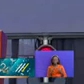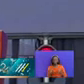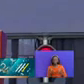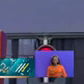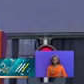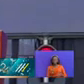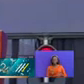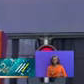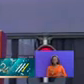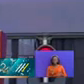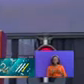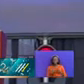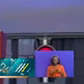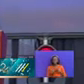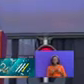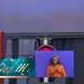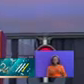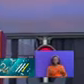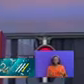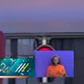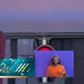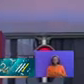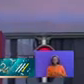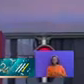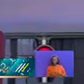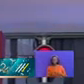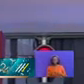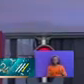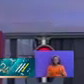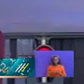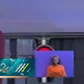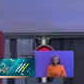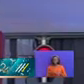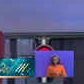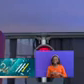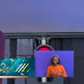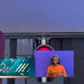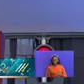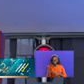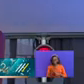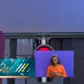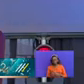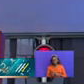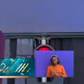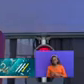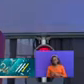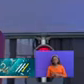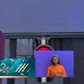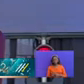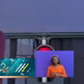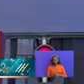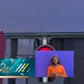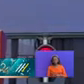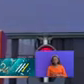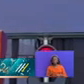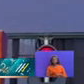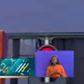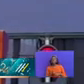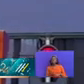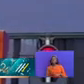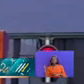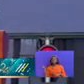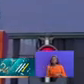my sons who do Mega meetings on Zoom so the gospel is being preached radically and